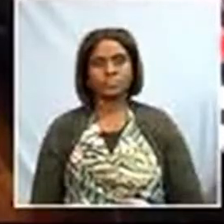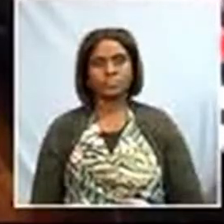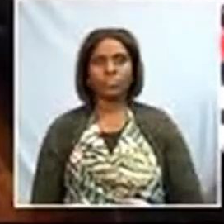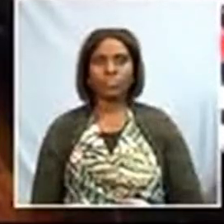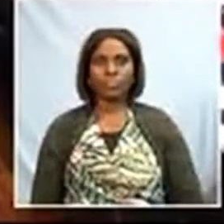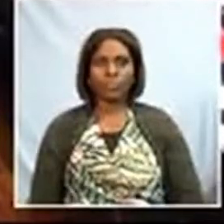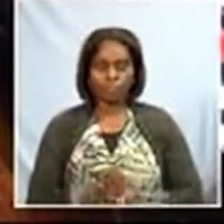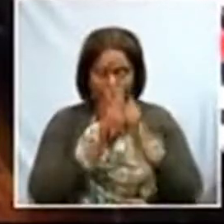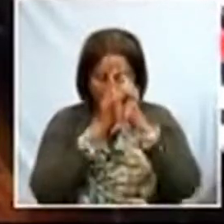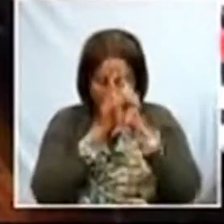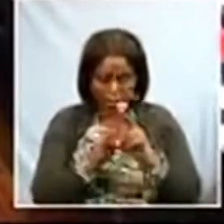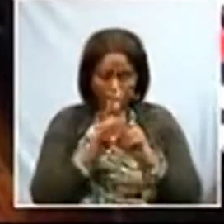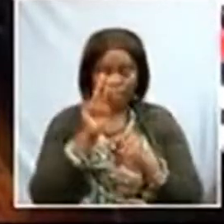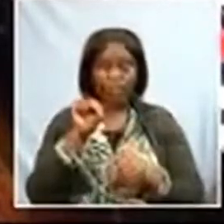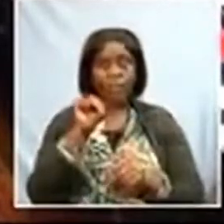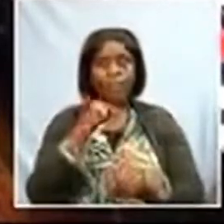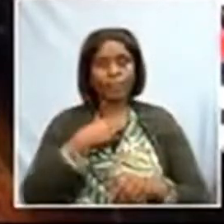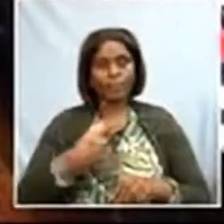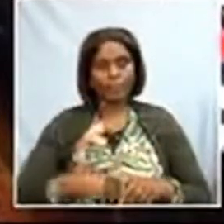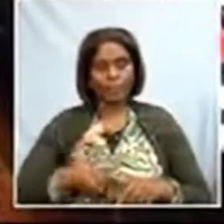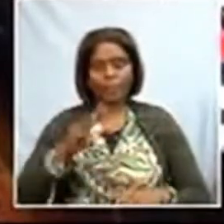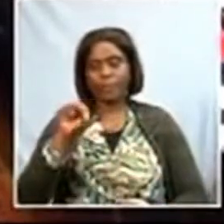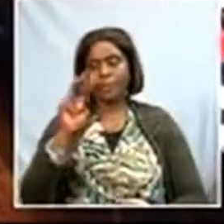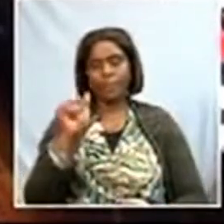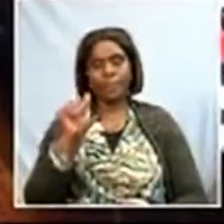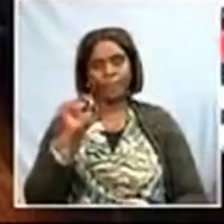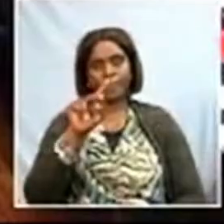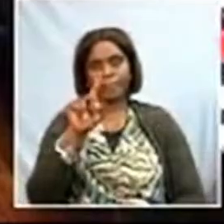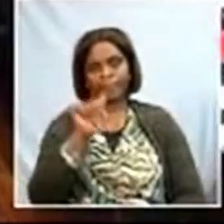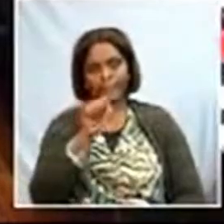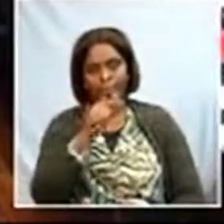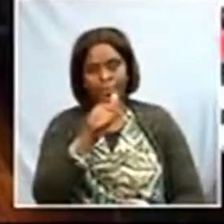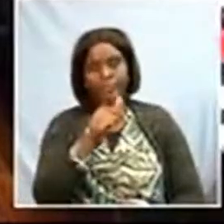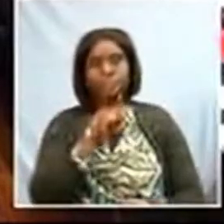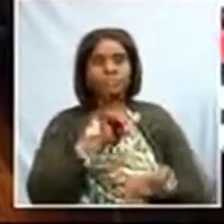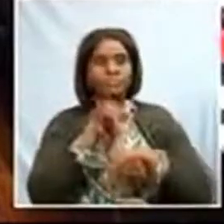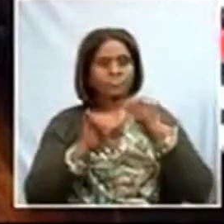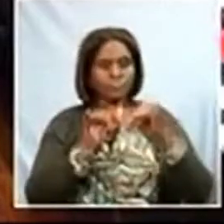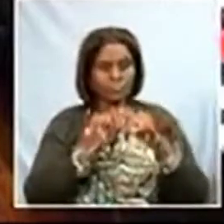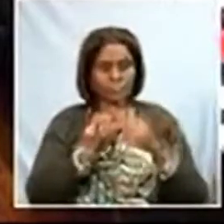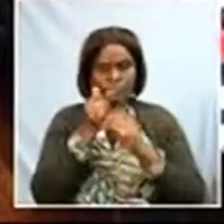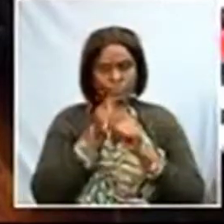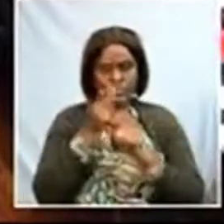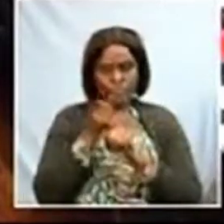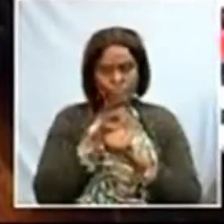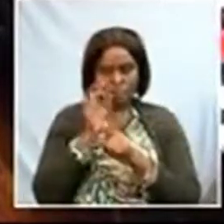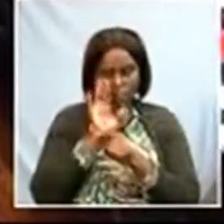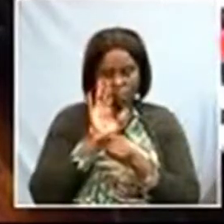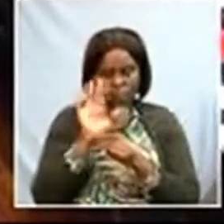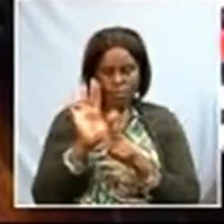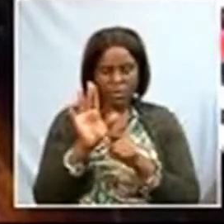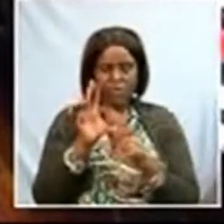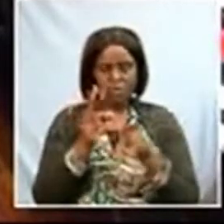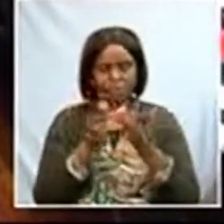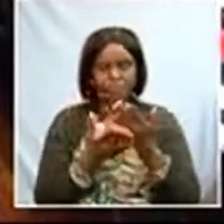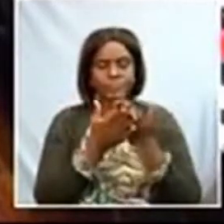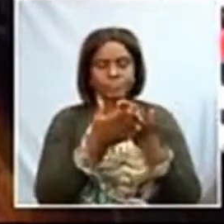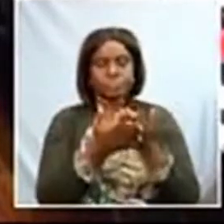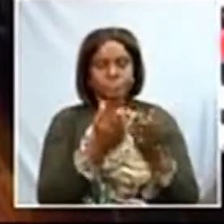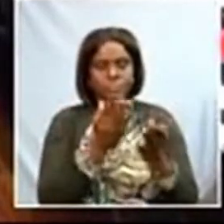I've seen them, but you misled us, because from your main